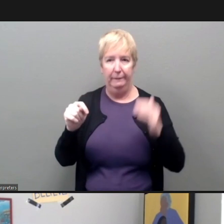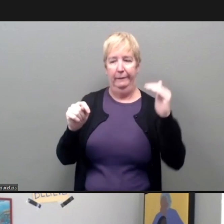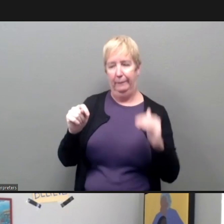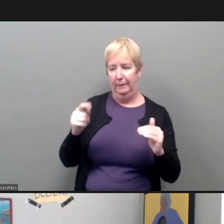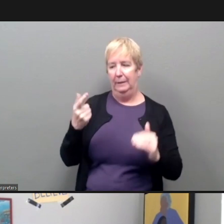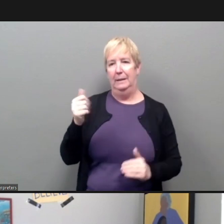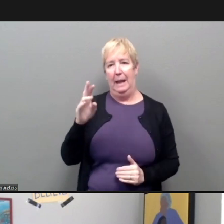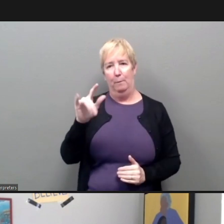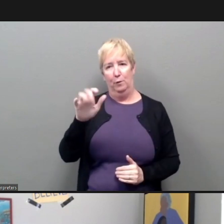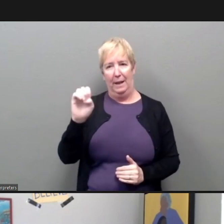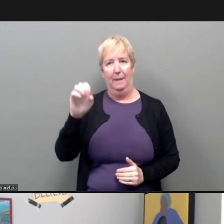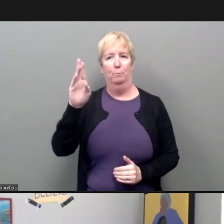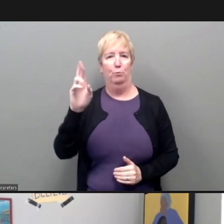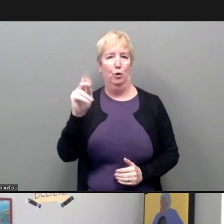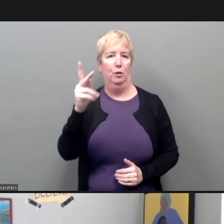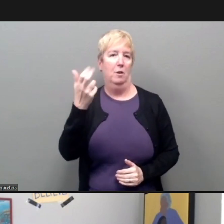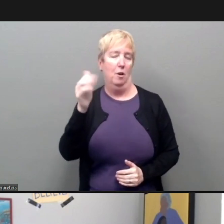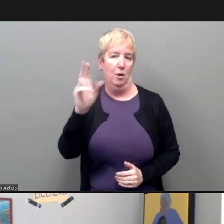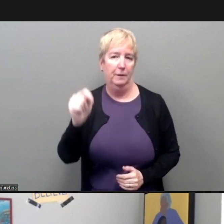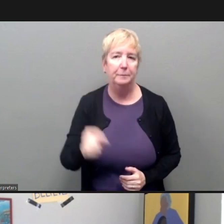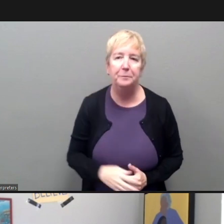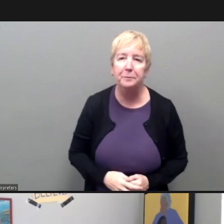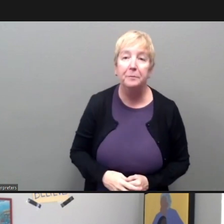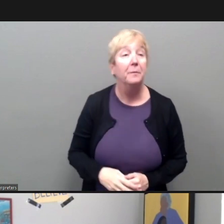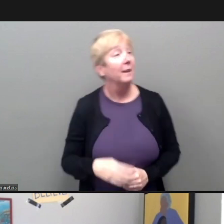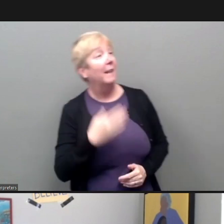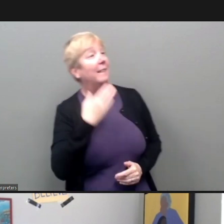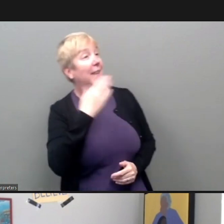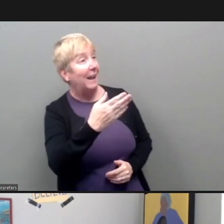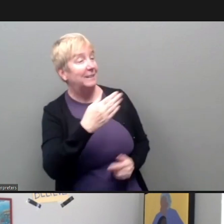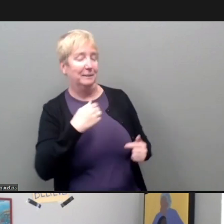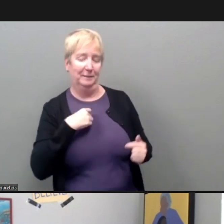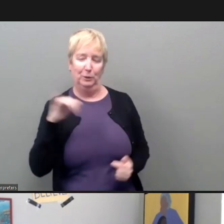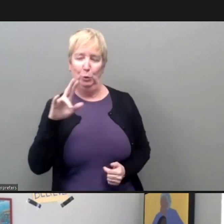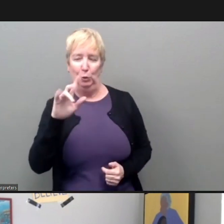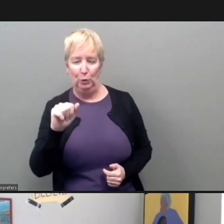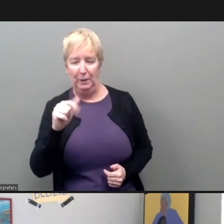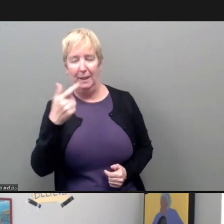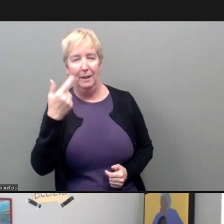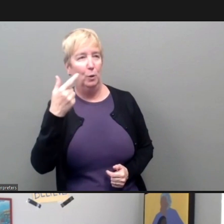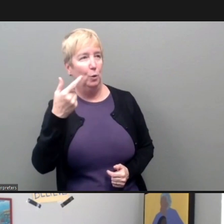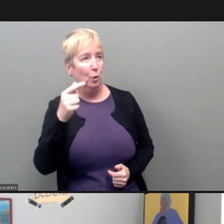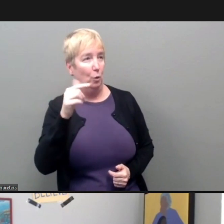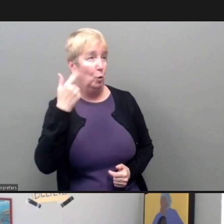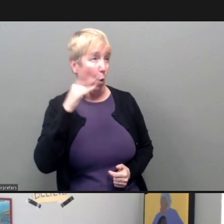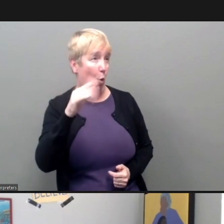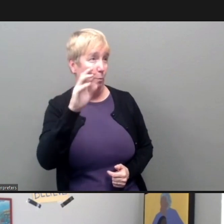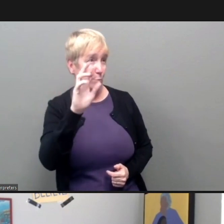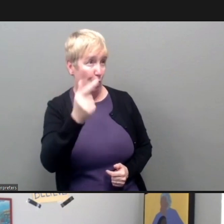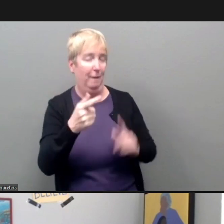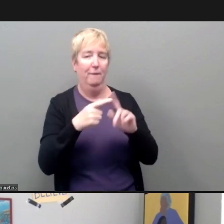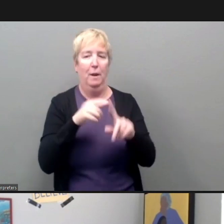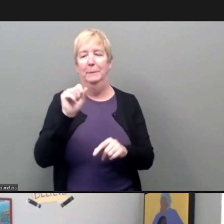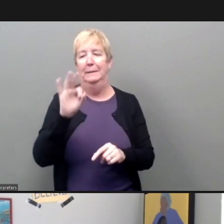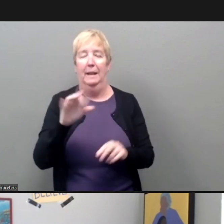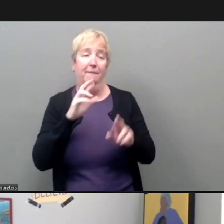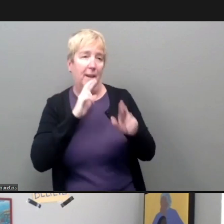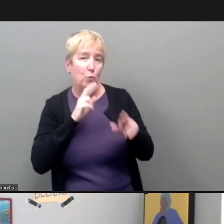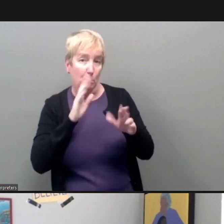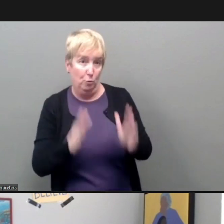unmuted. Thanks, Matt. Thanks, everyone. This is Julia Goldberg with the Santa Fe Reporter newspaper.